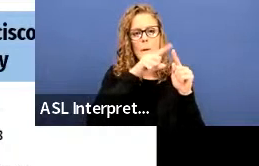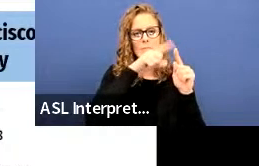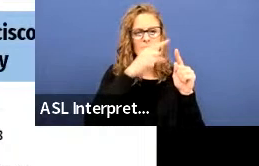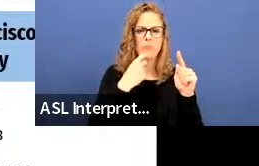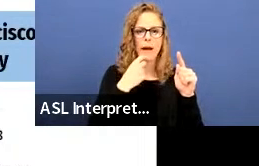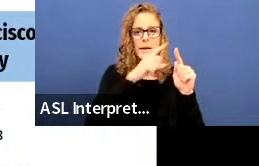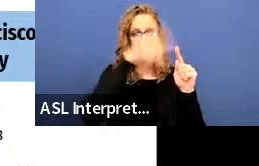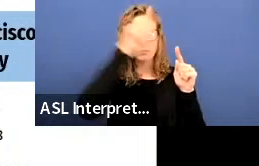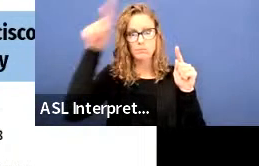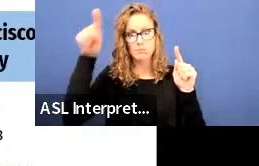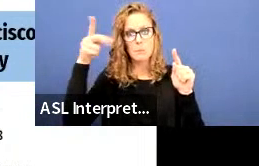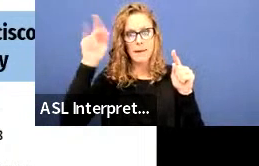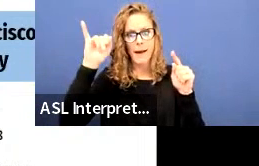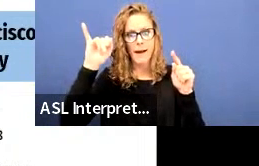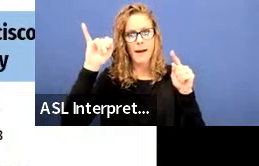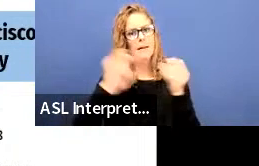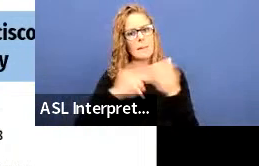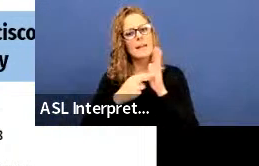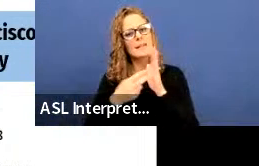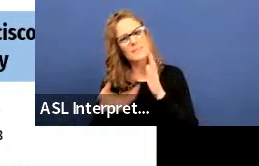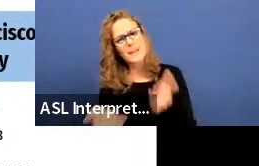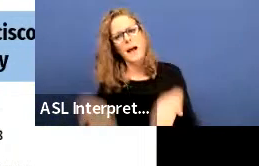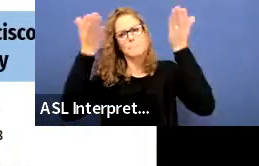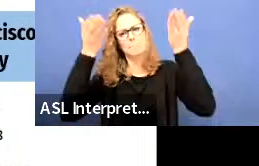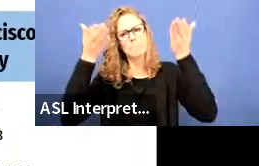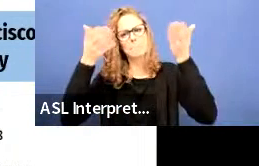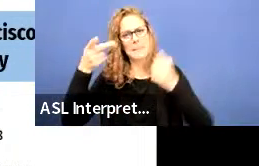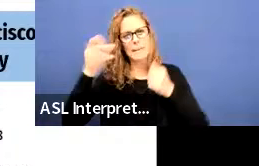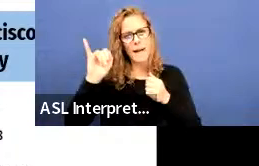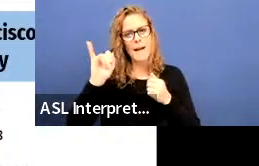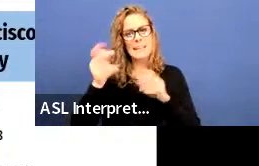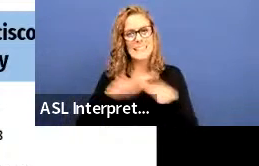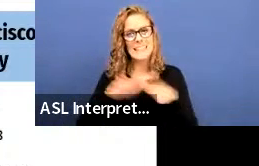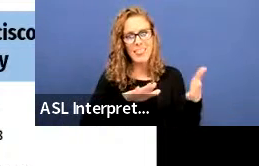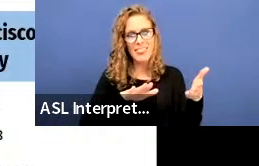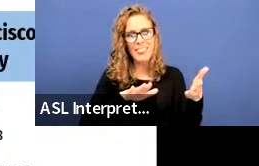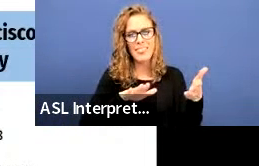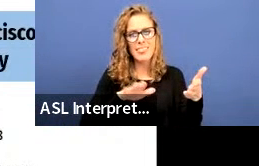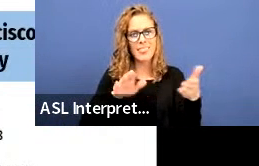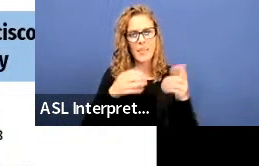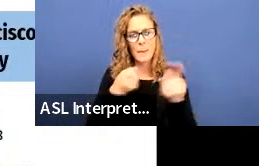Pacific Islander death rates are very high.